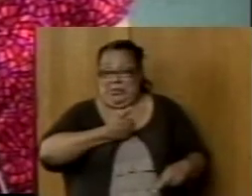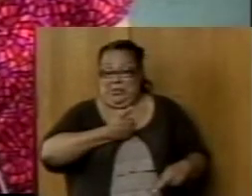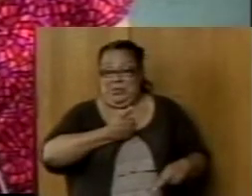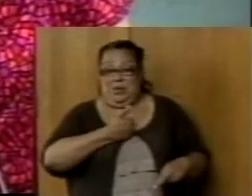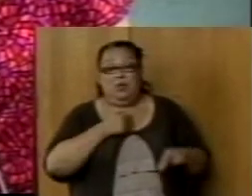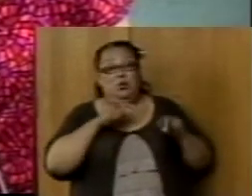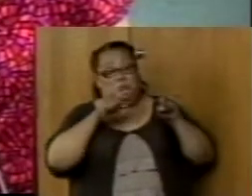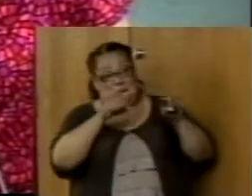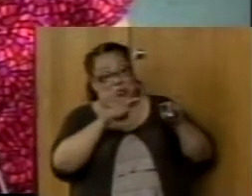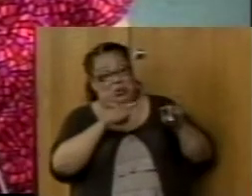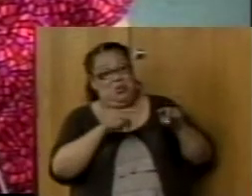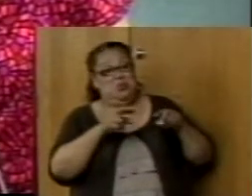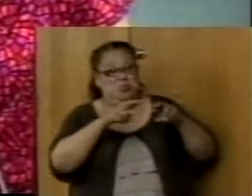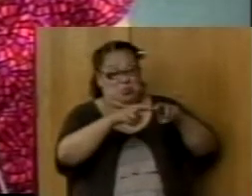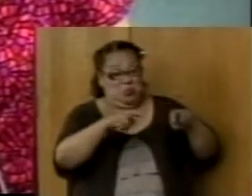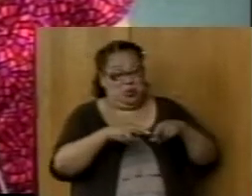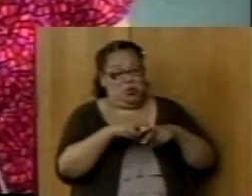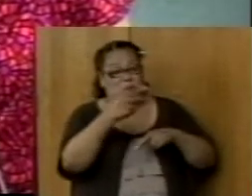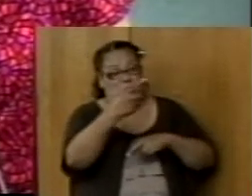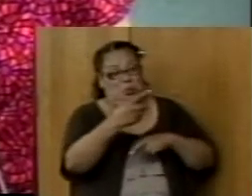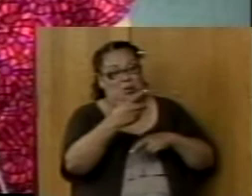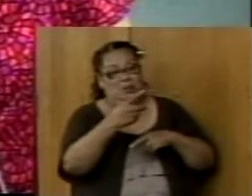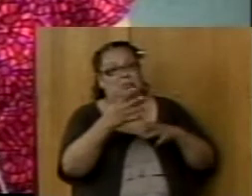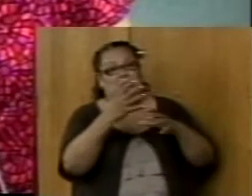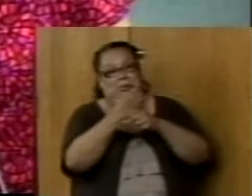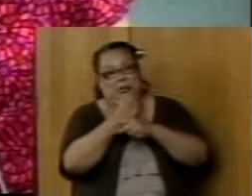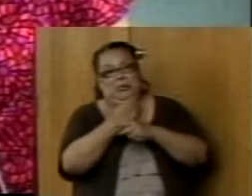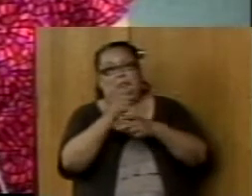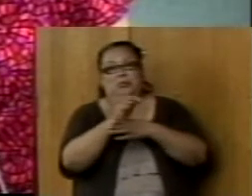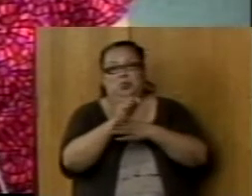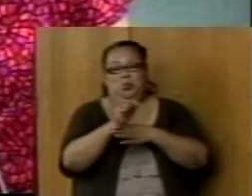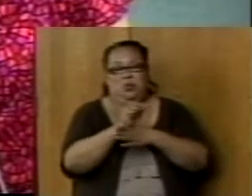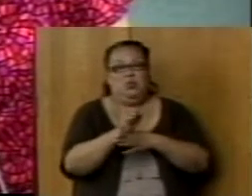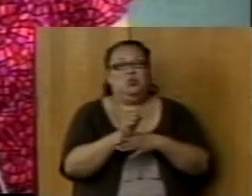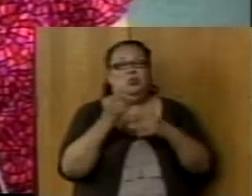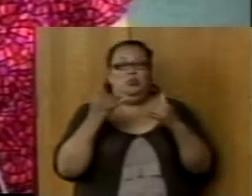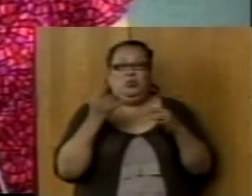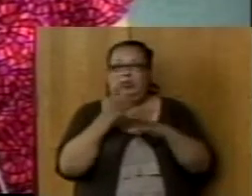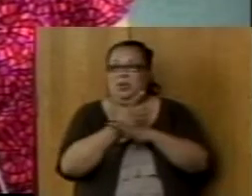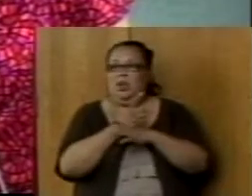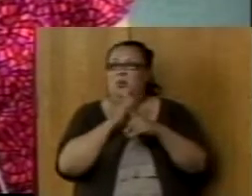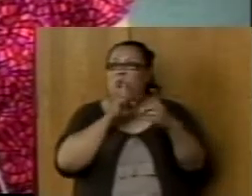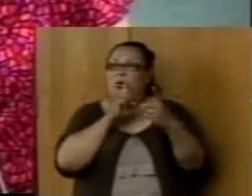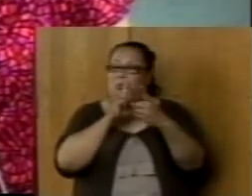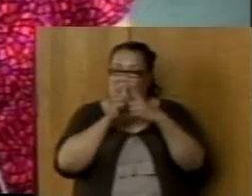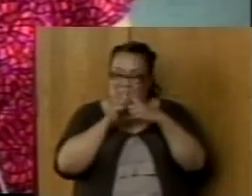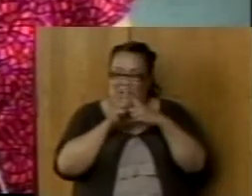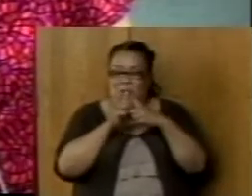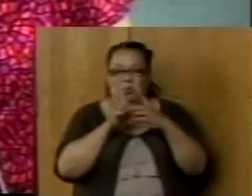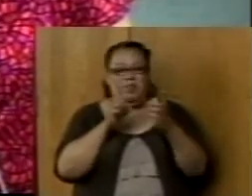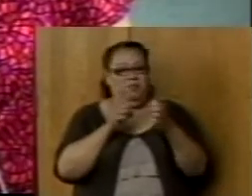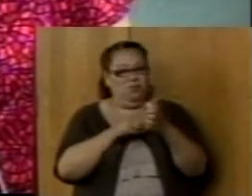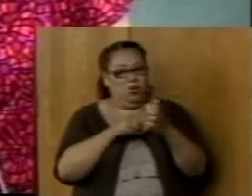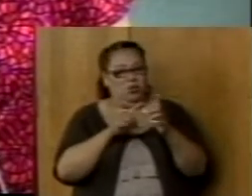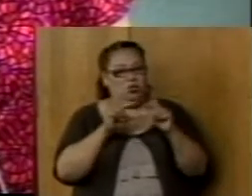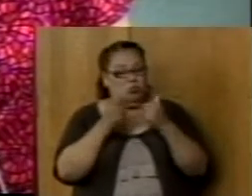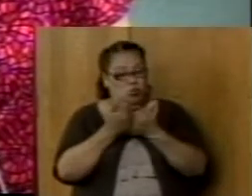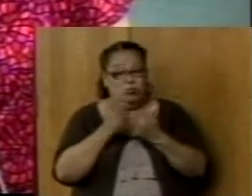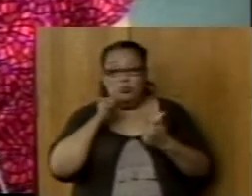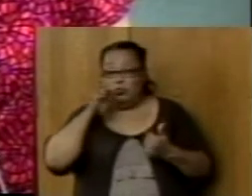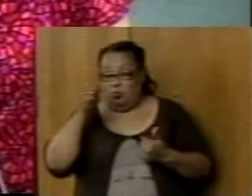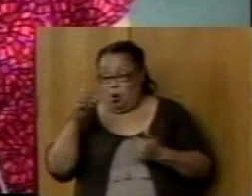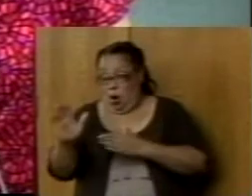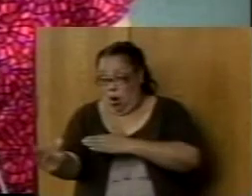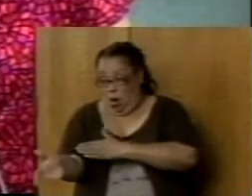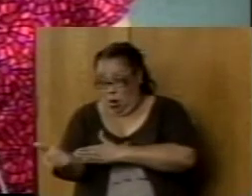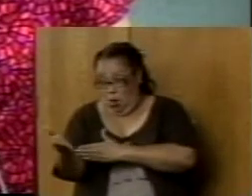week to Region 1 to receive the training. So today we met with our first group, which were the facilitators. Tomorrow morning we meet